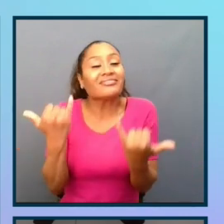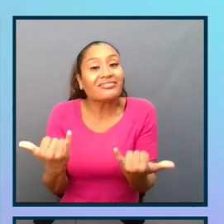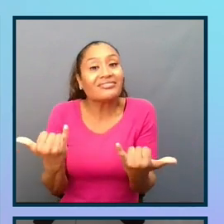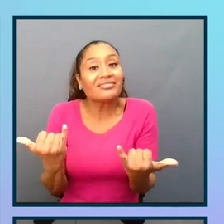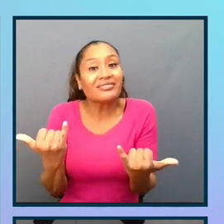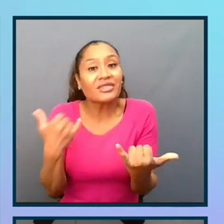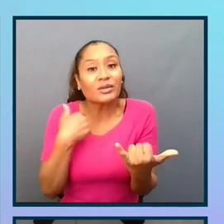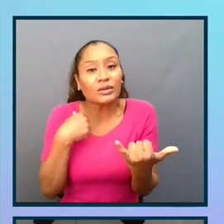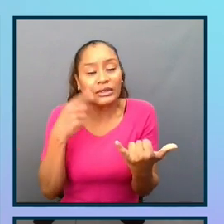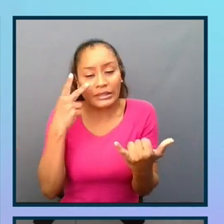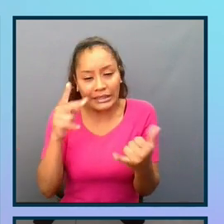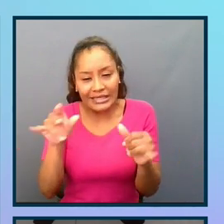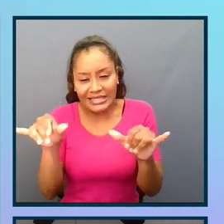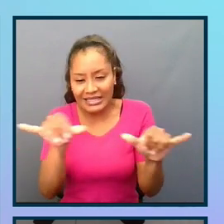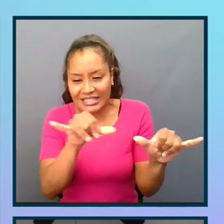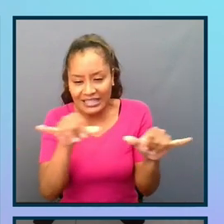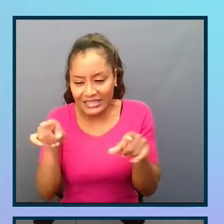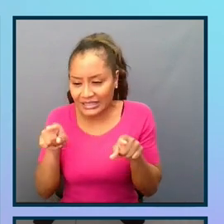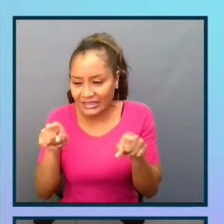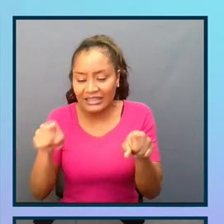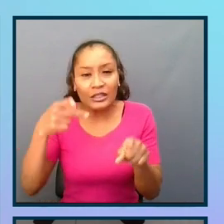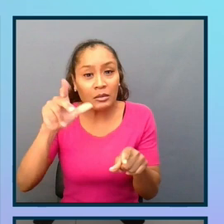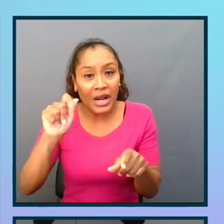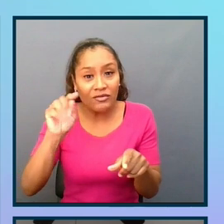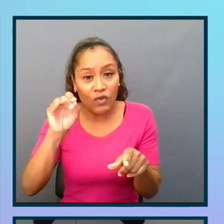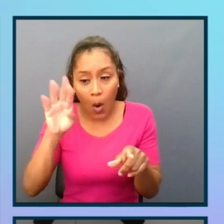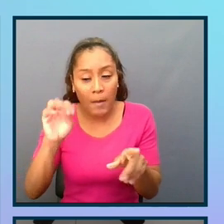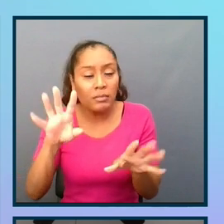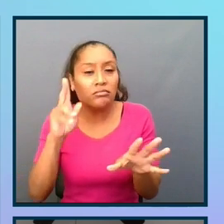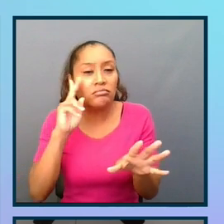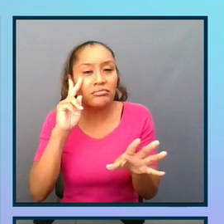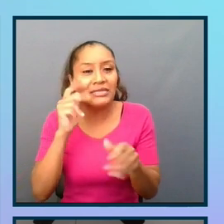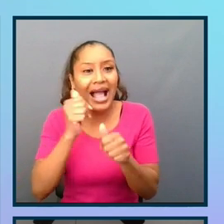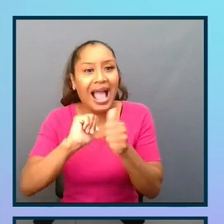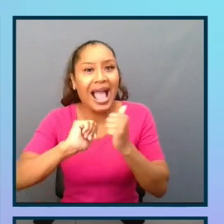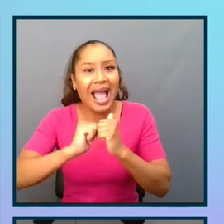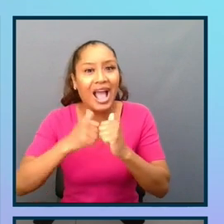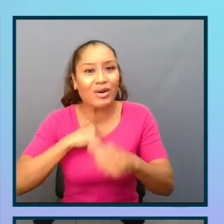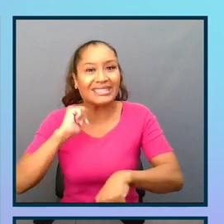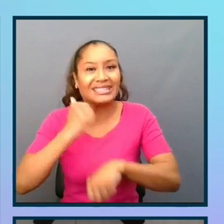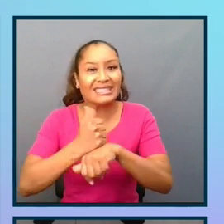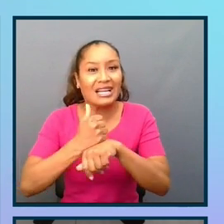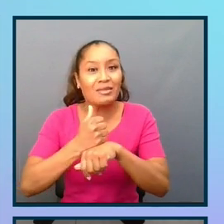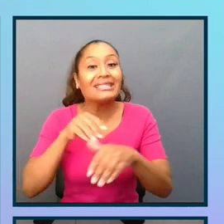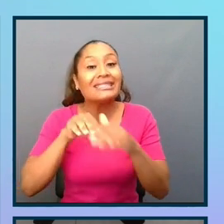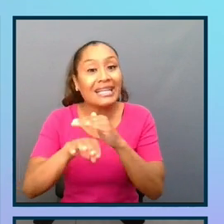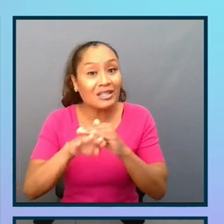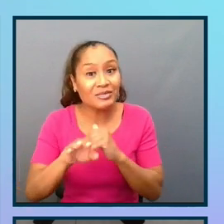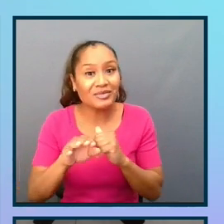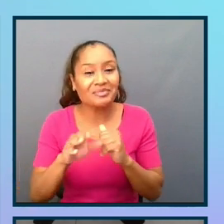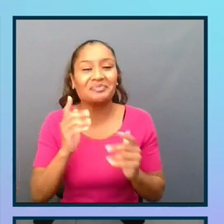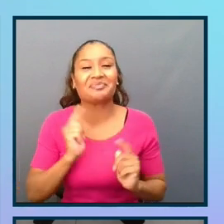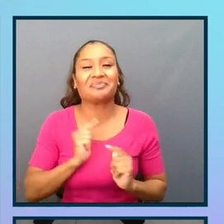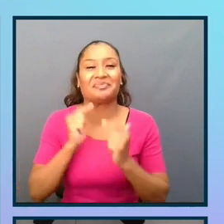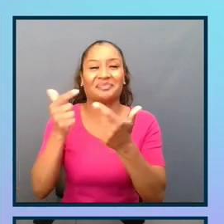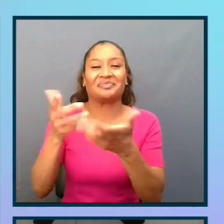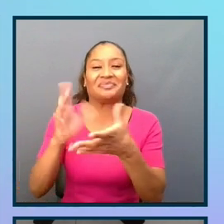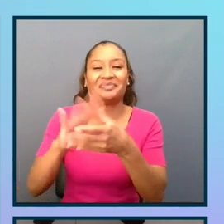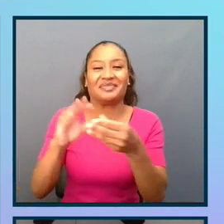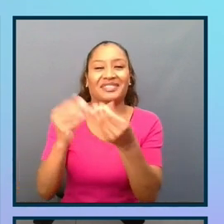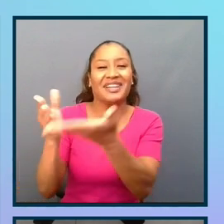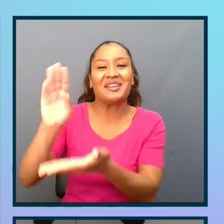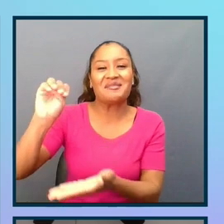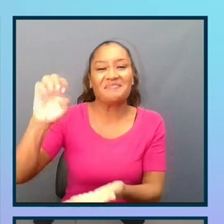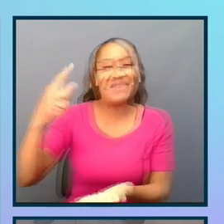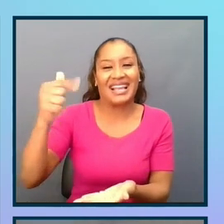components consistent within a platform, let's take a look at how we create each component in an accessible way. Let's hand it back over to Meghan to tell